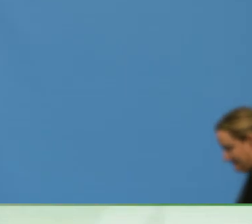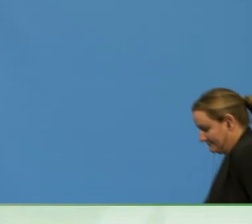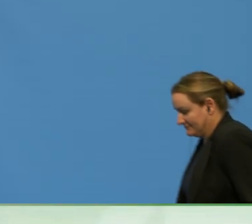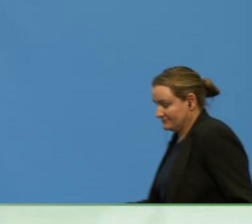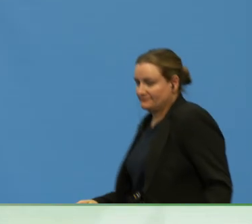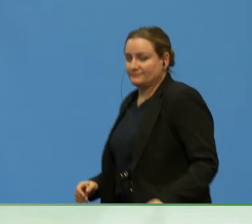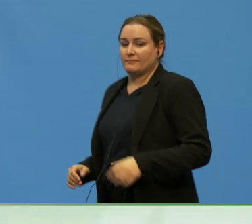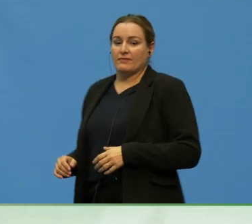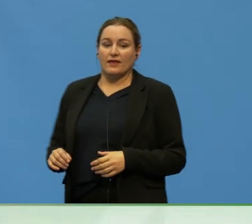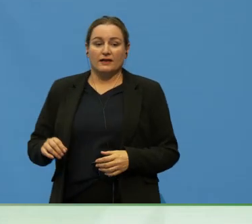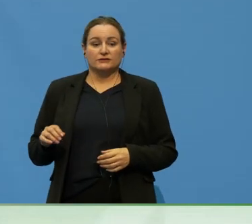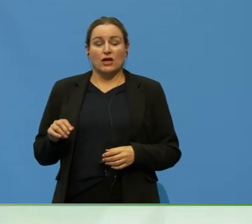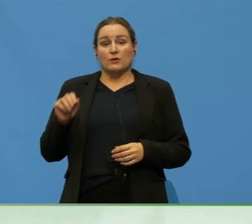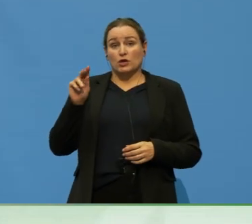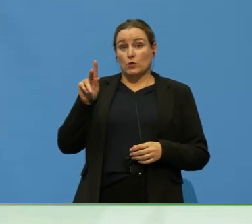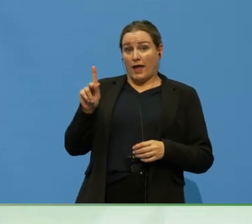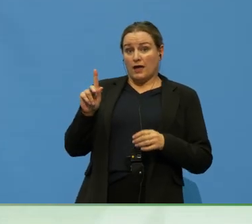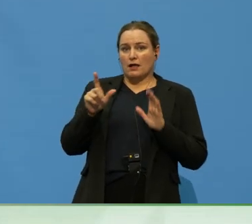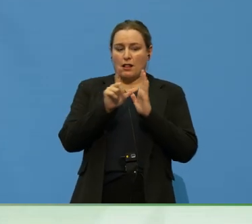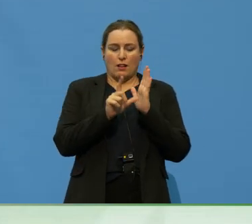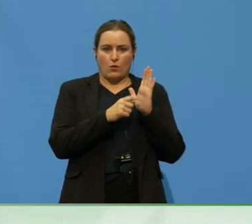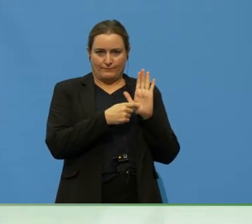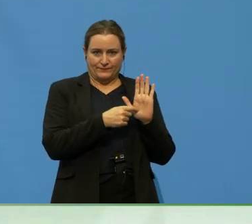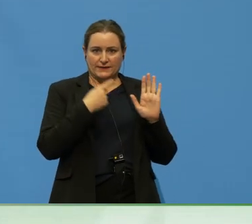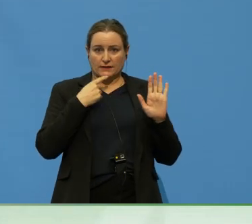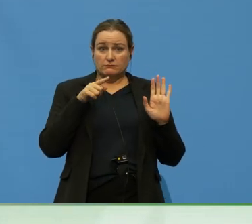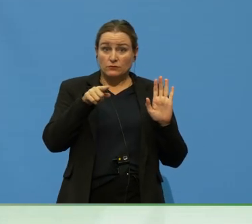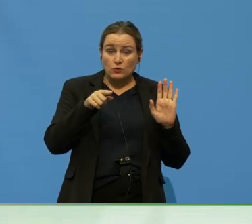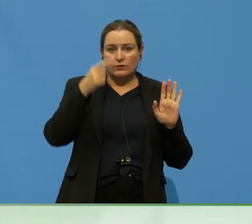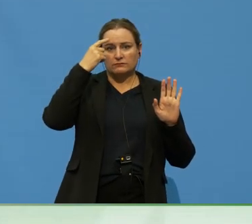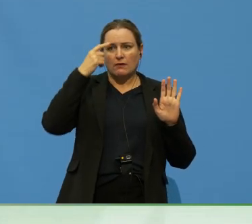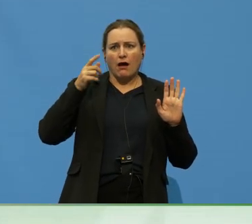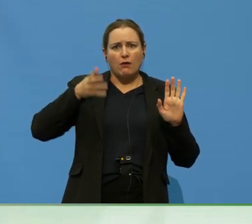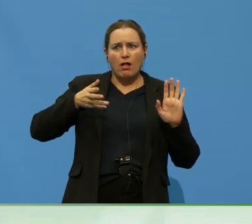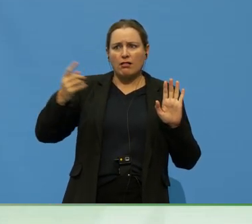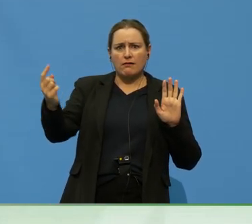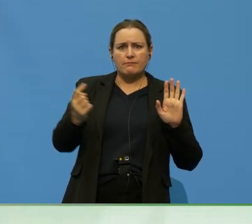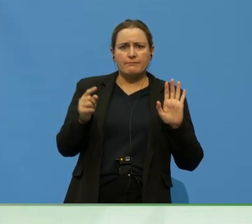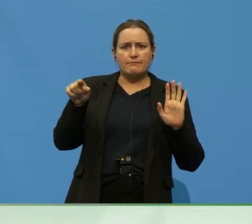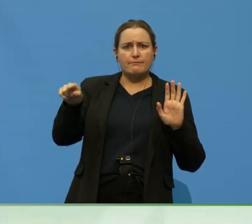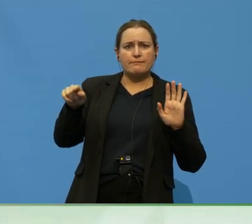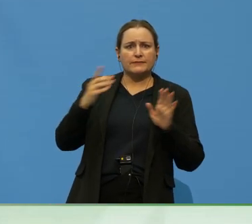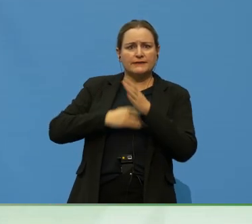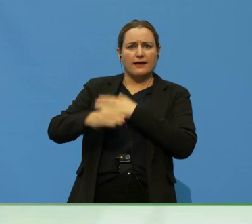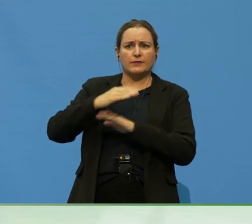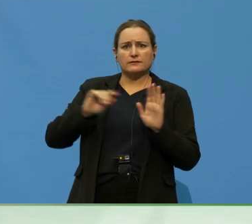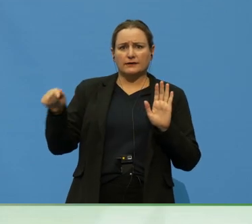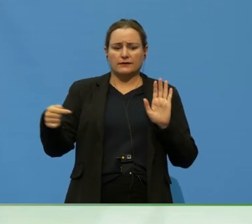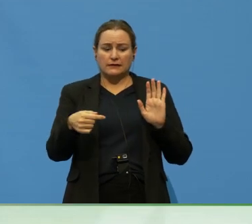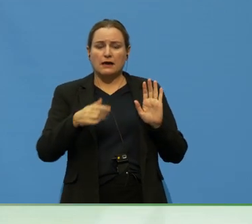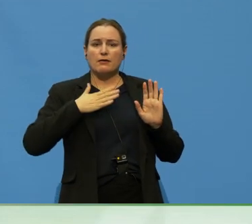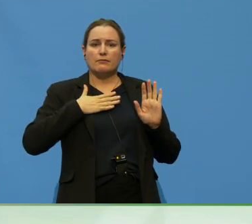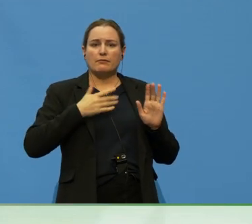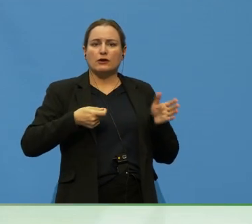access. So you have to anticipate the fact that you will have customers coming through with disabilities and ensure that they are